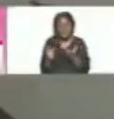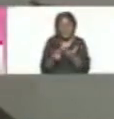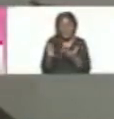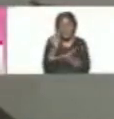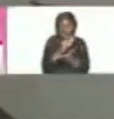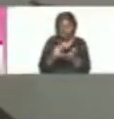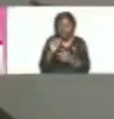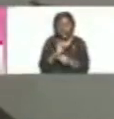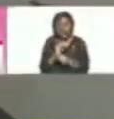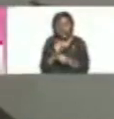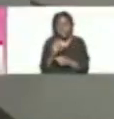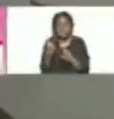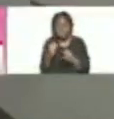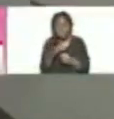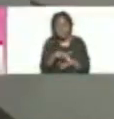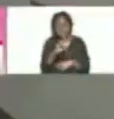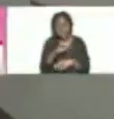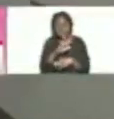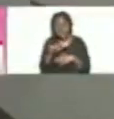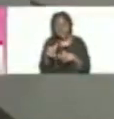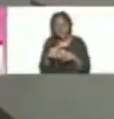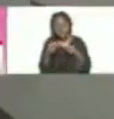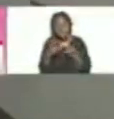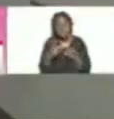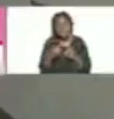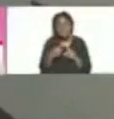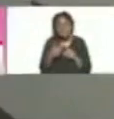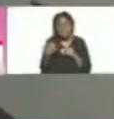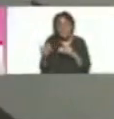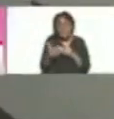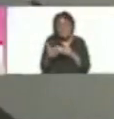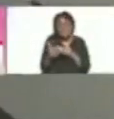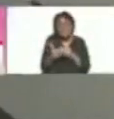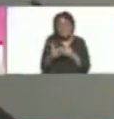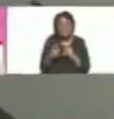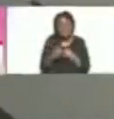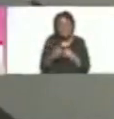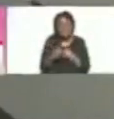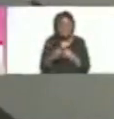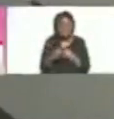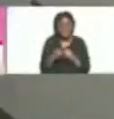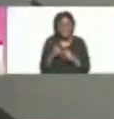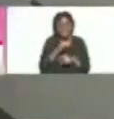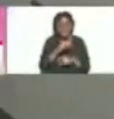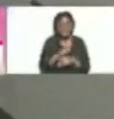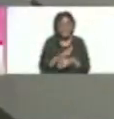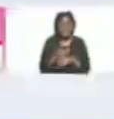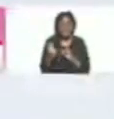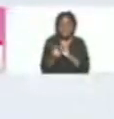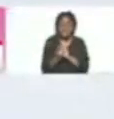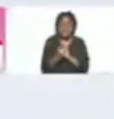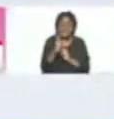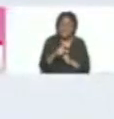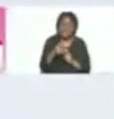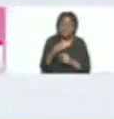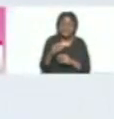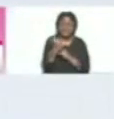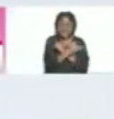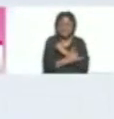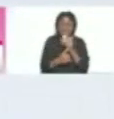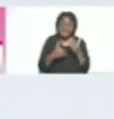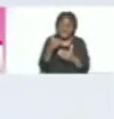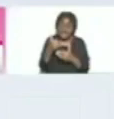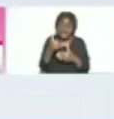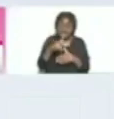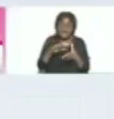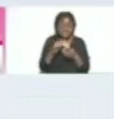all kinds of ways to be closer and closer to the employers and to meet the needs of the country. Next, in the